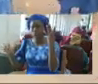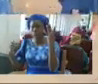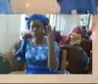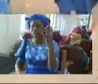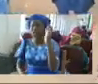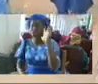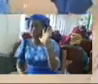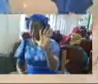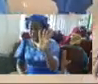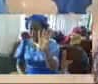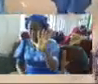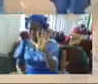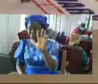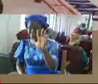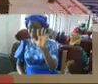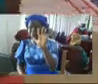Five.